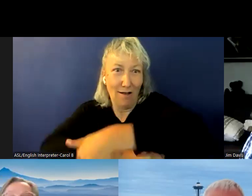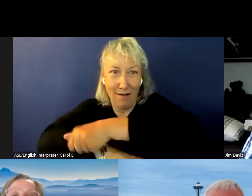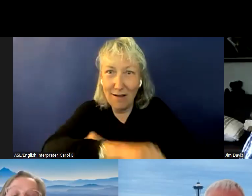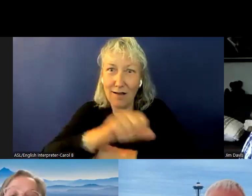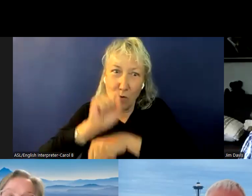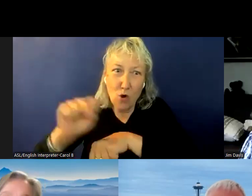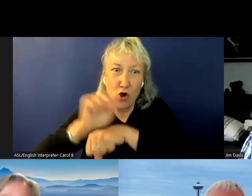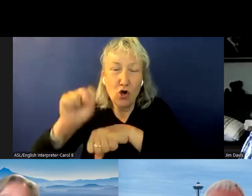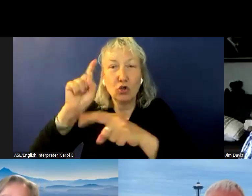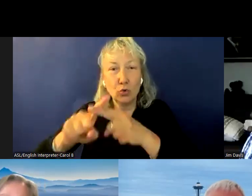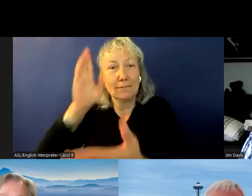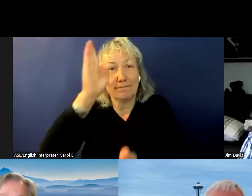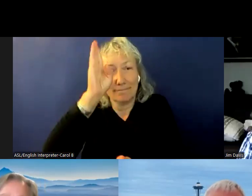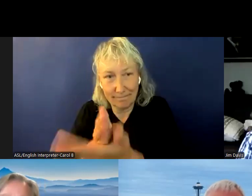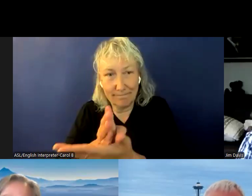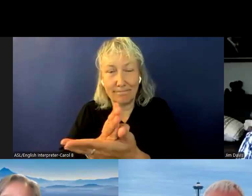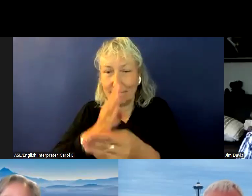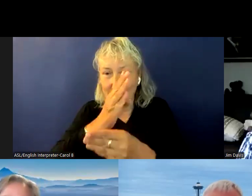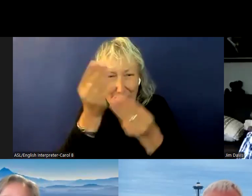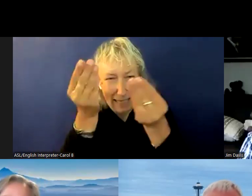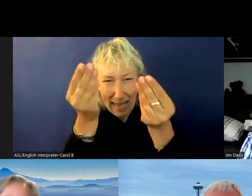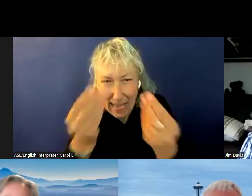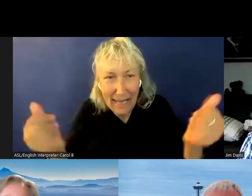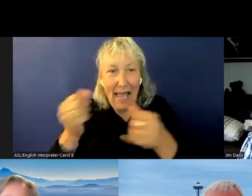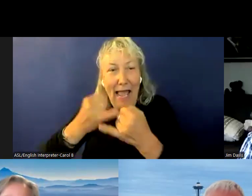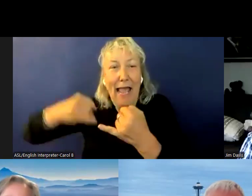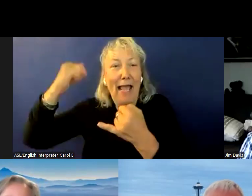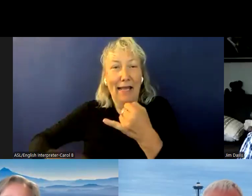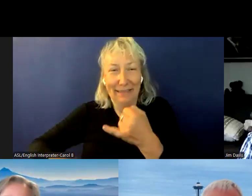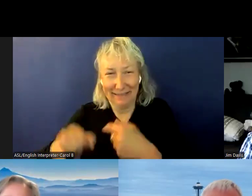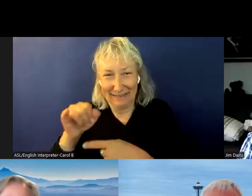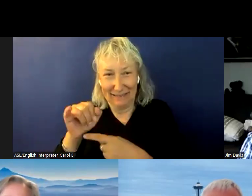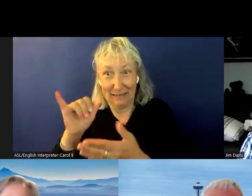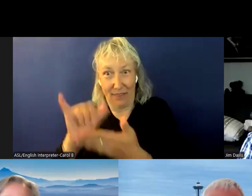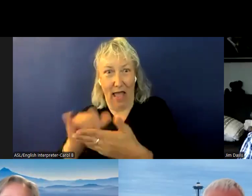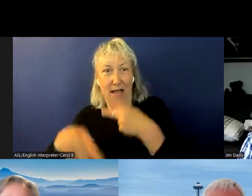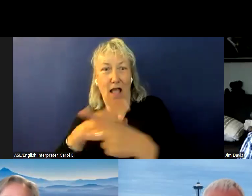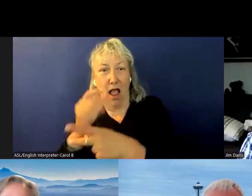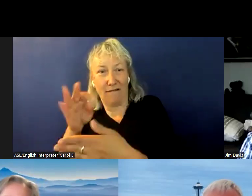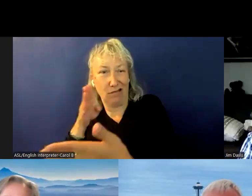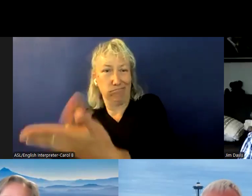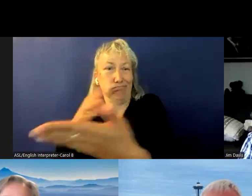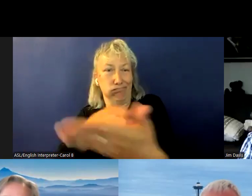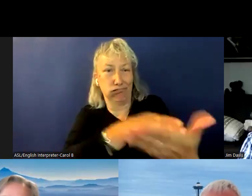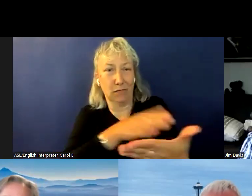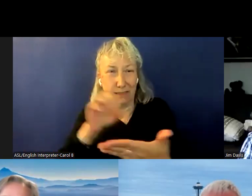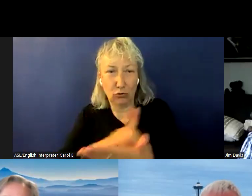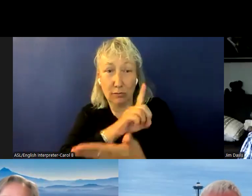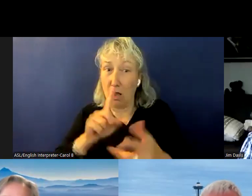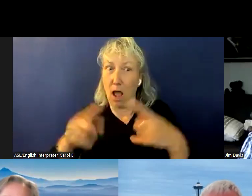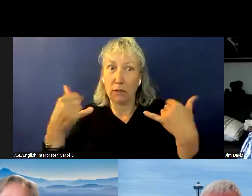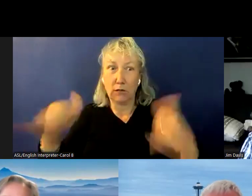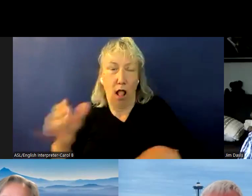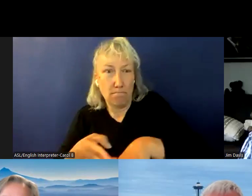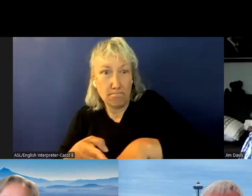towards ending discrimination for people with disabilities. But we've made tremendous strides with